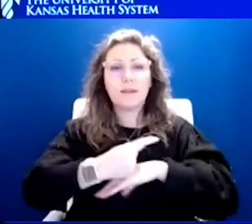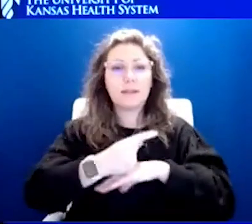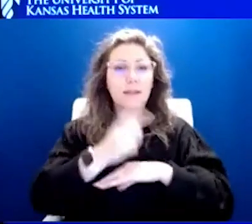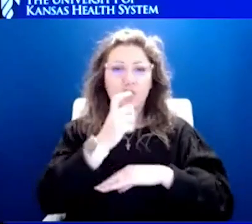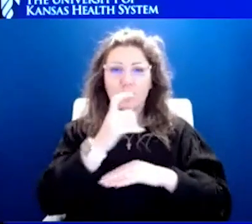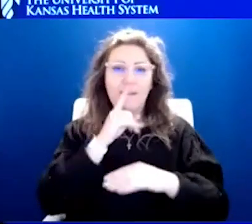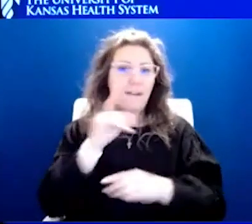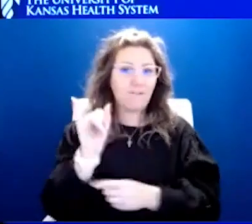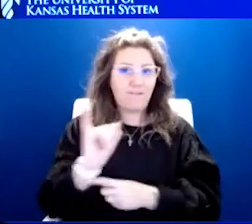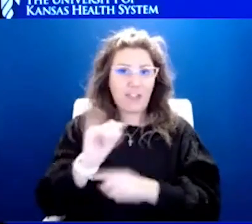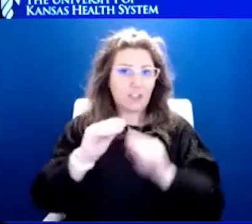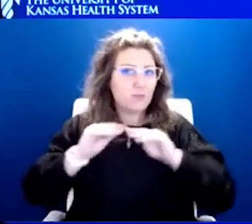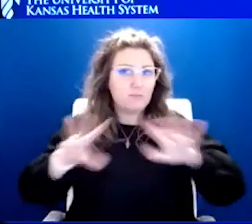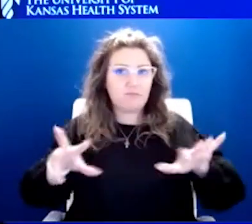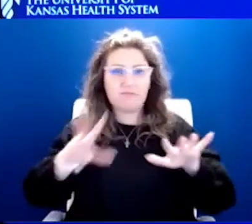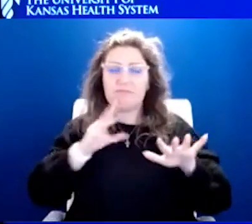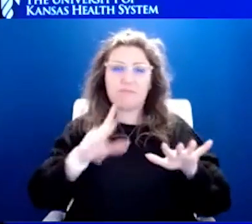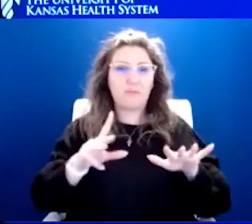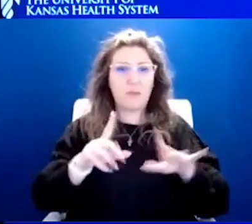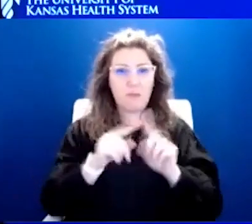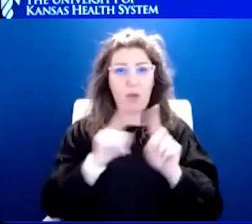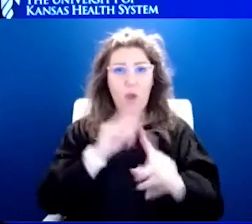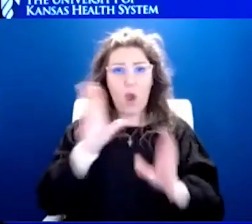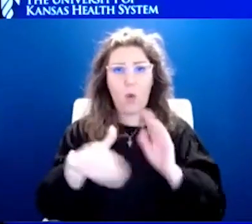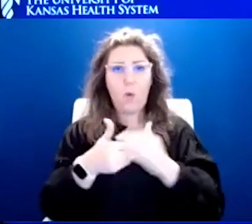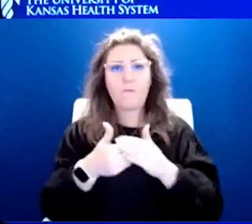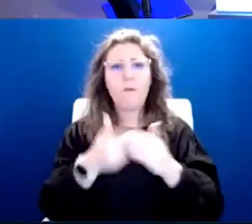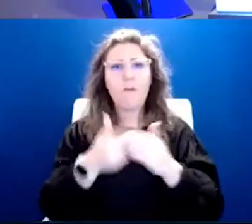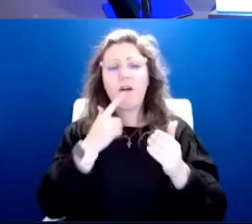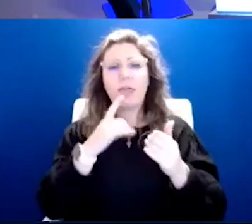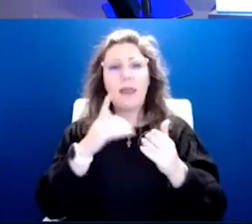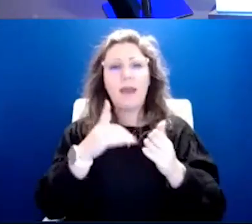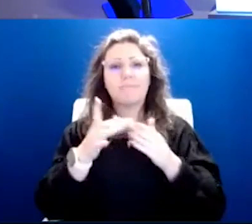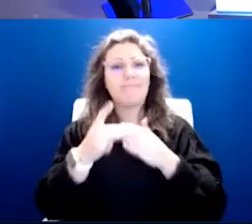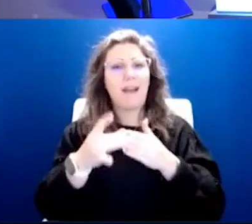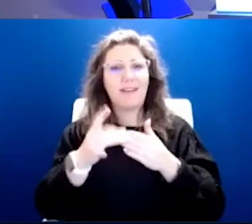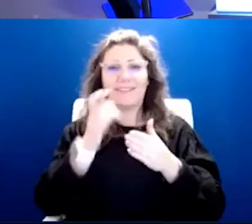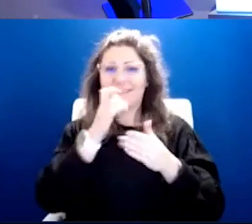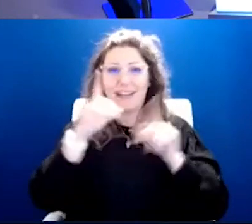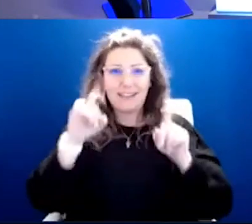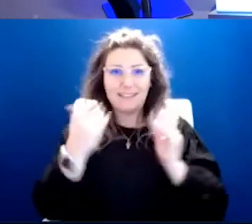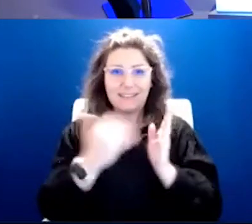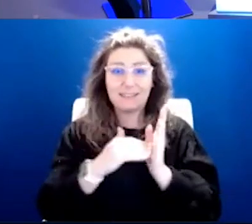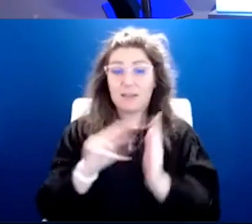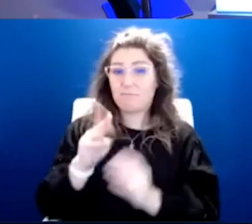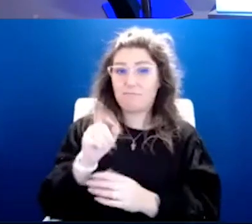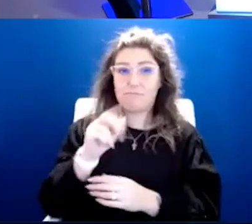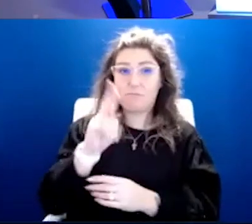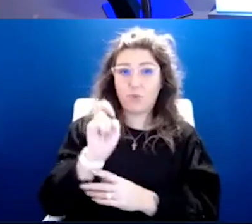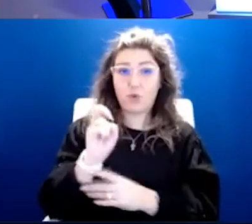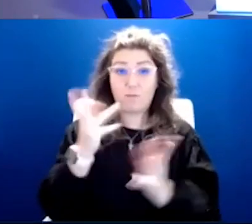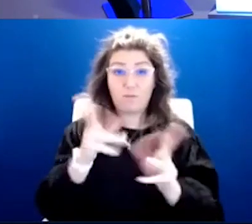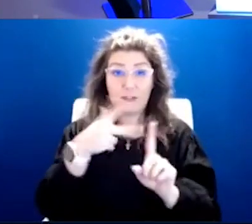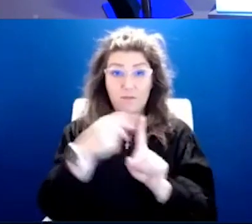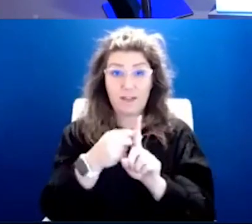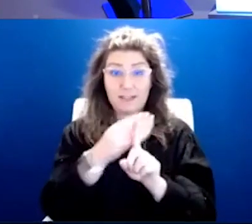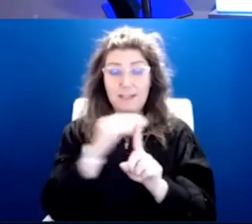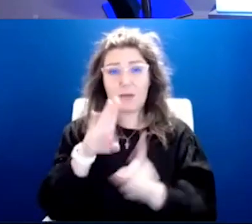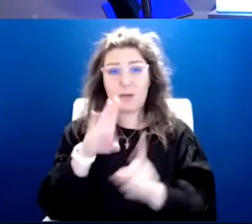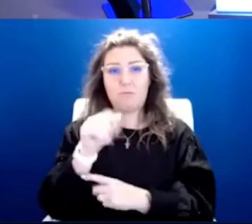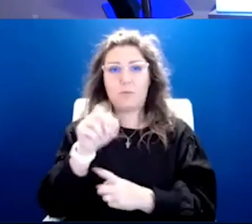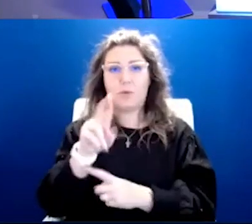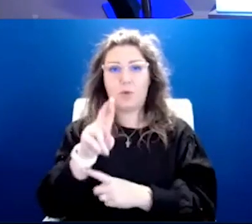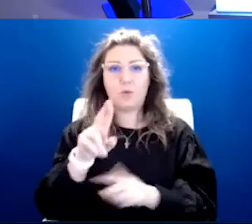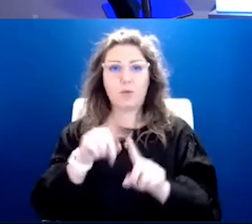and it'd be okay. But overall, the guidance is to not test. And Marie wants to know, she's vaccinated and she's boosted, but she says she's on